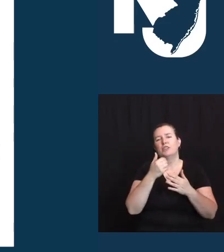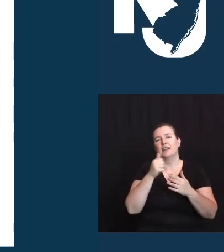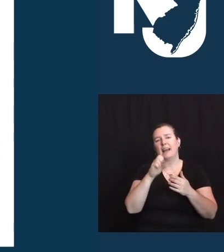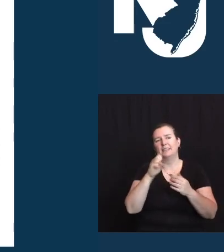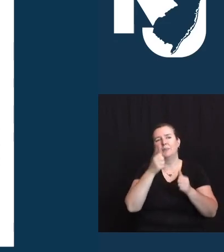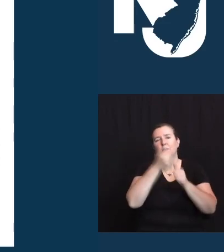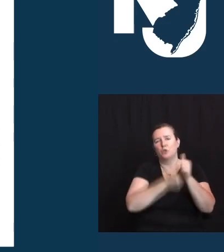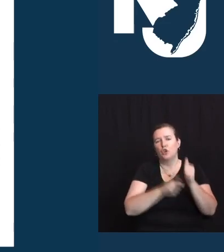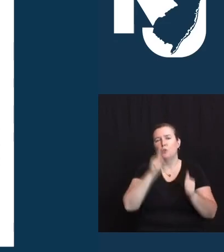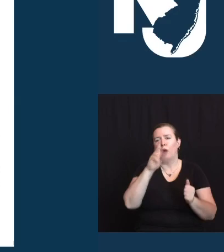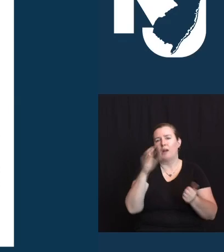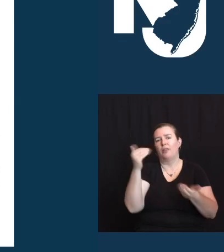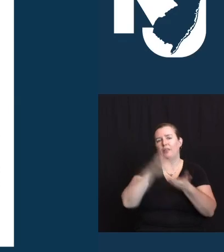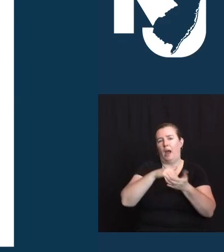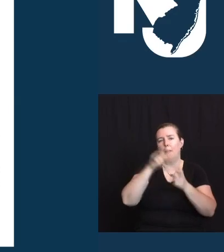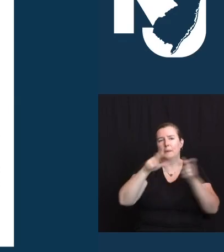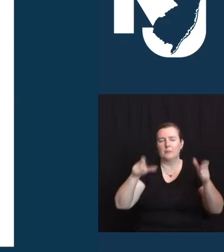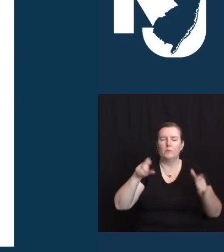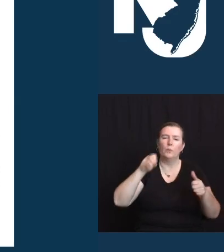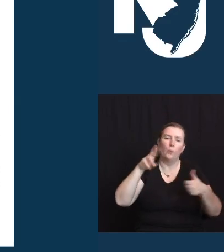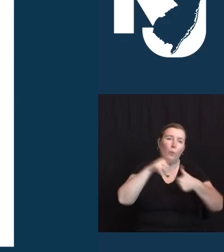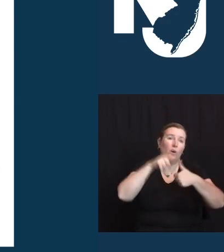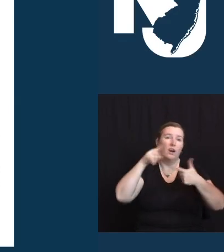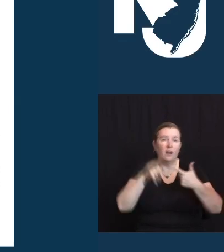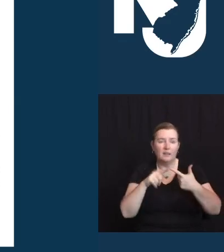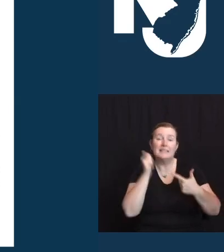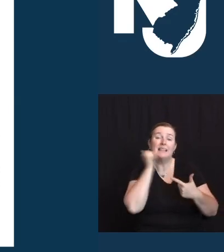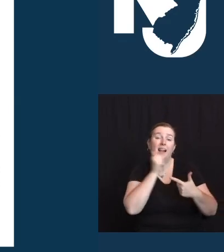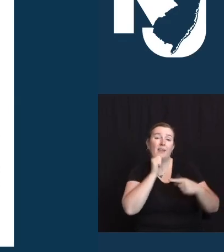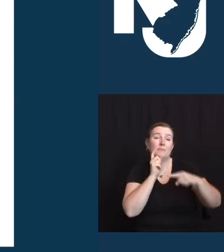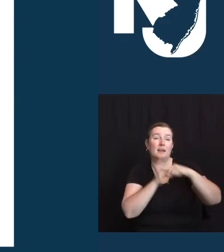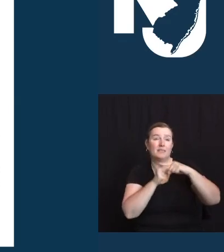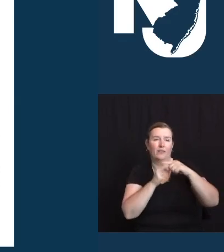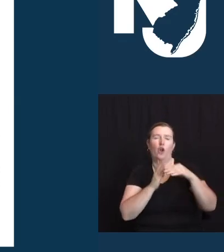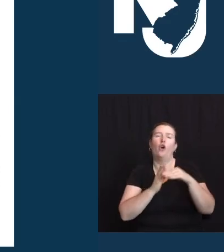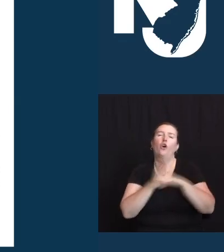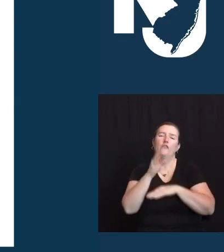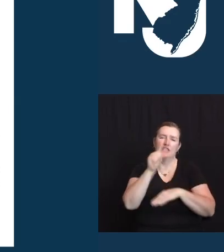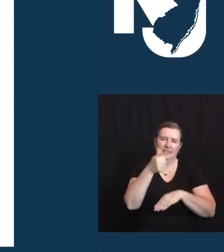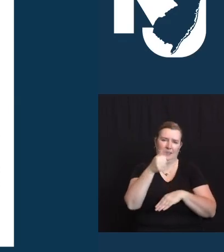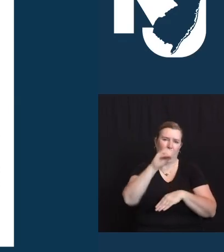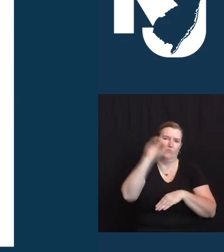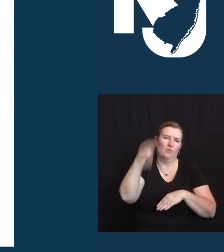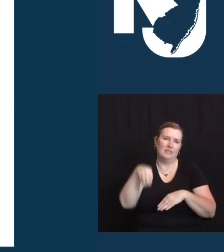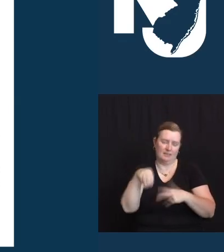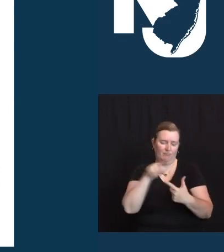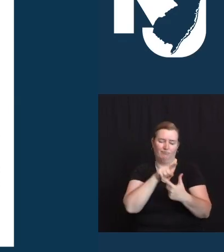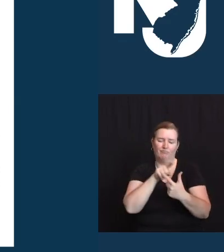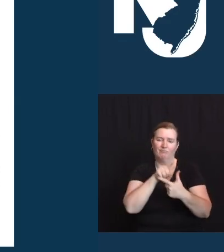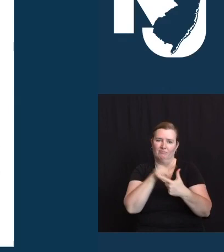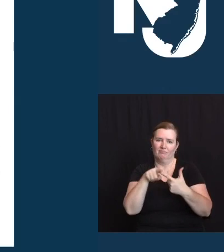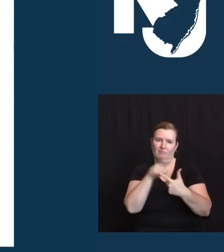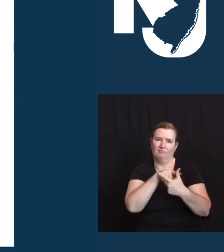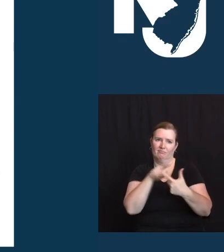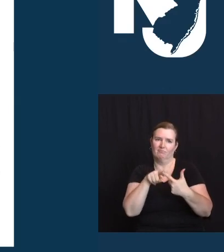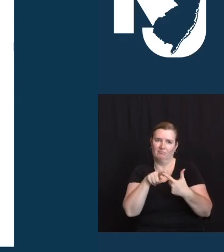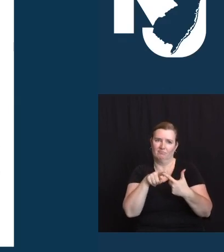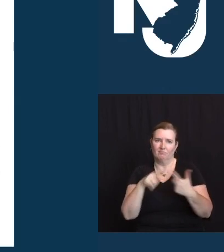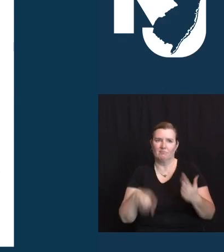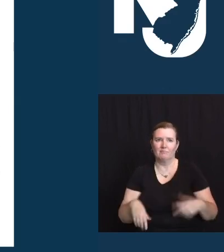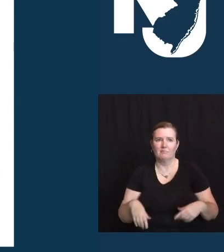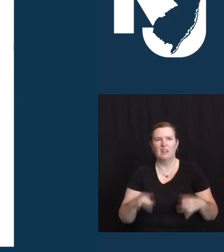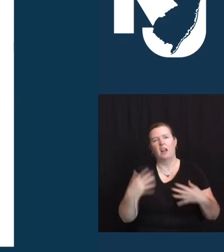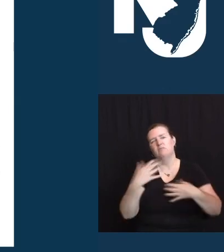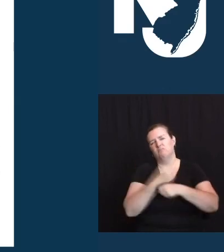daily positivity greater than 10%. And again, these are either or, but they're 7-day rolling averages.